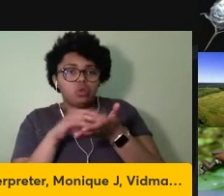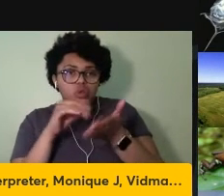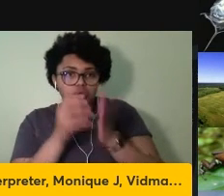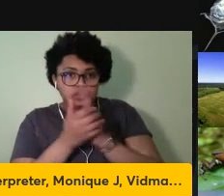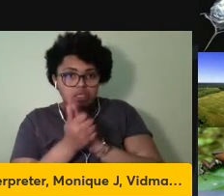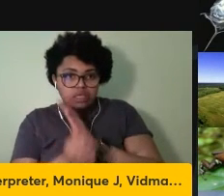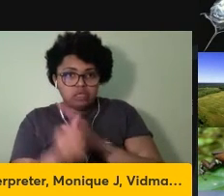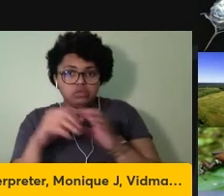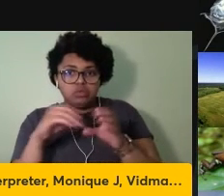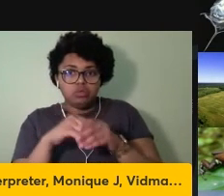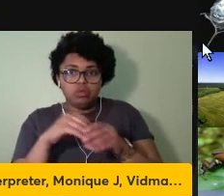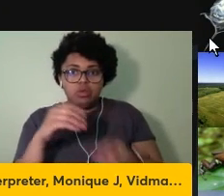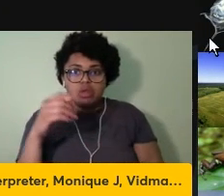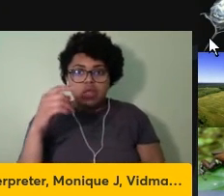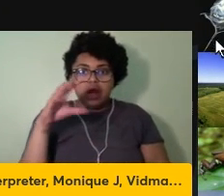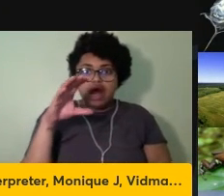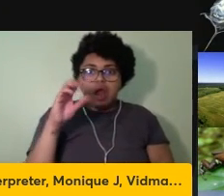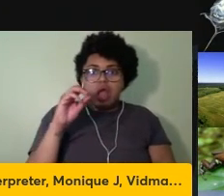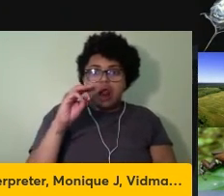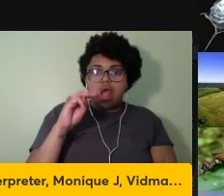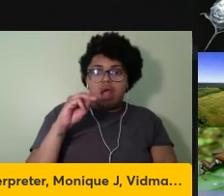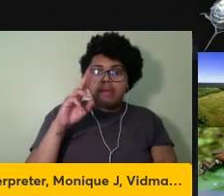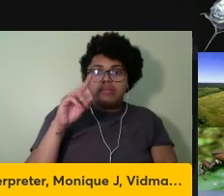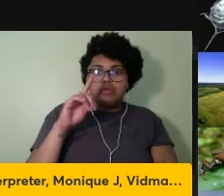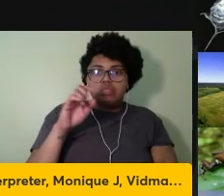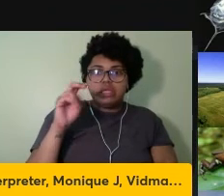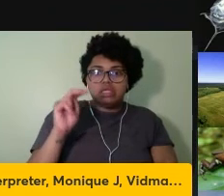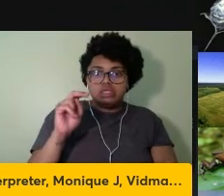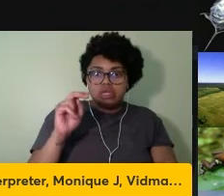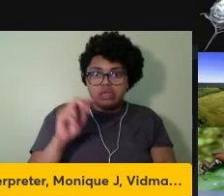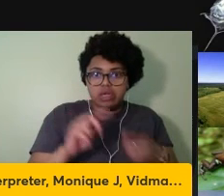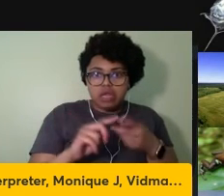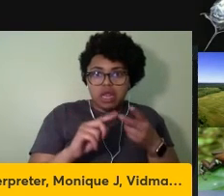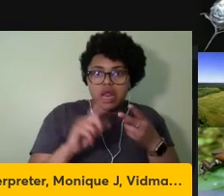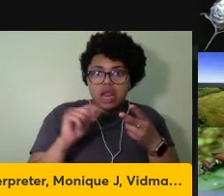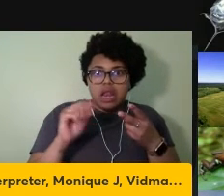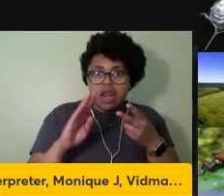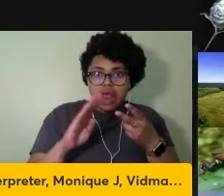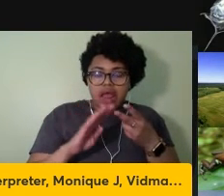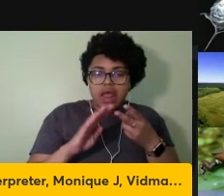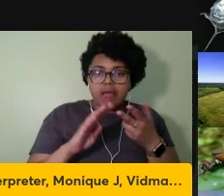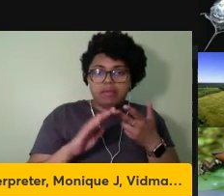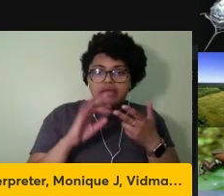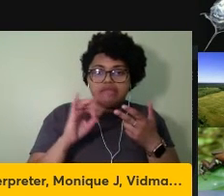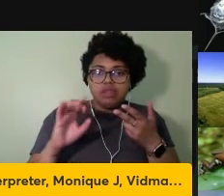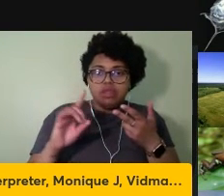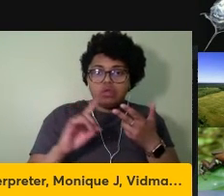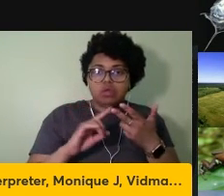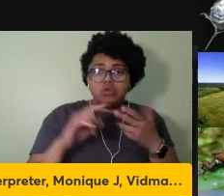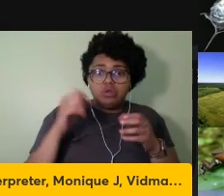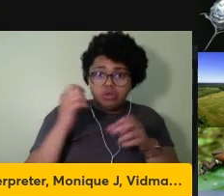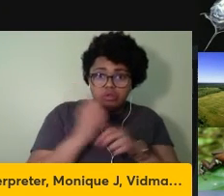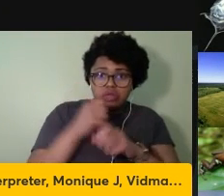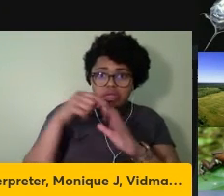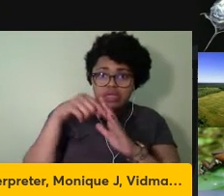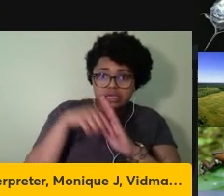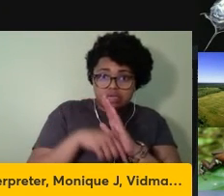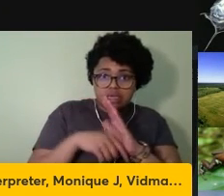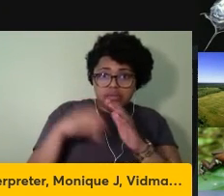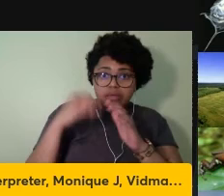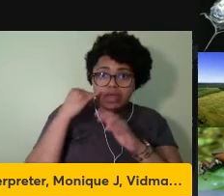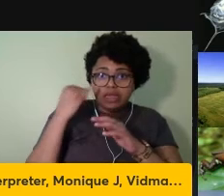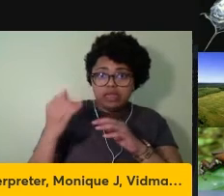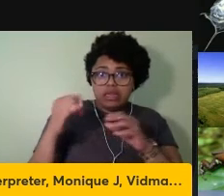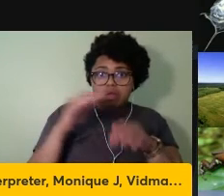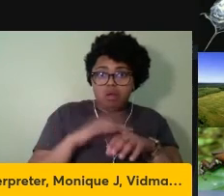lab, and field. You gain a deeper knowledge of a scientific topic. You gain valuable skills in communicating